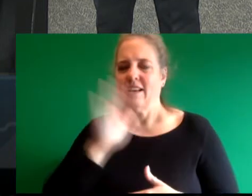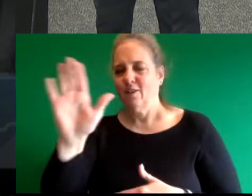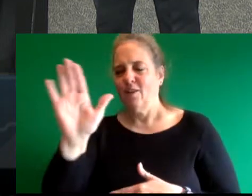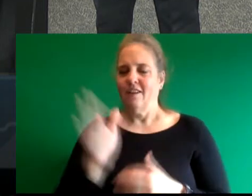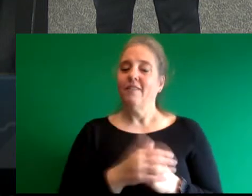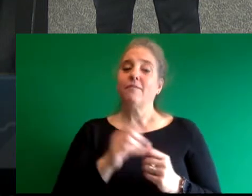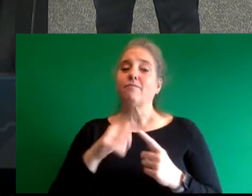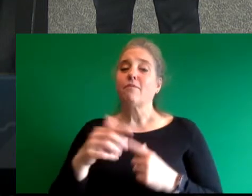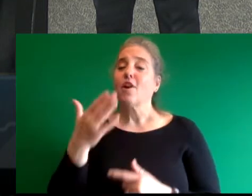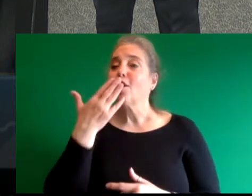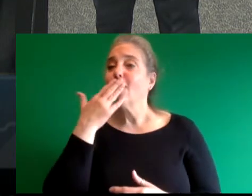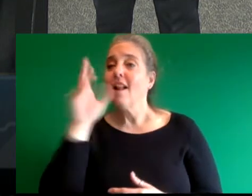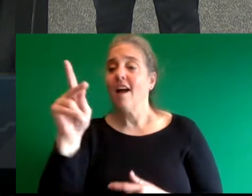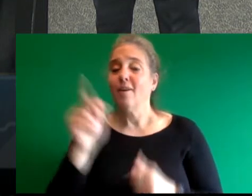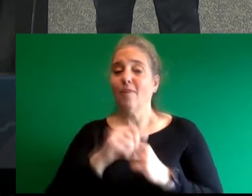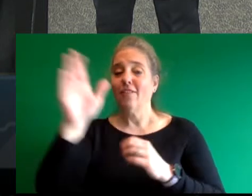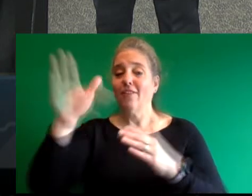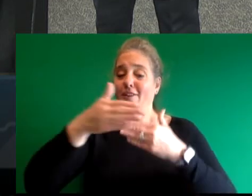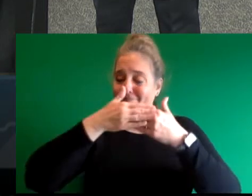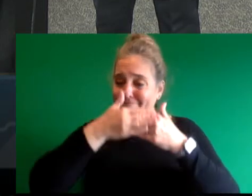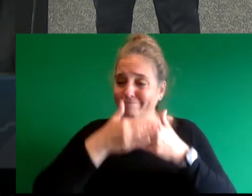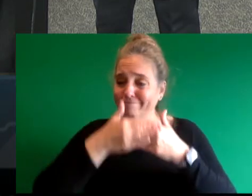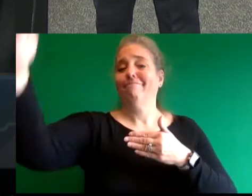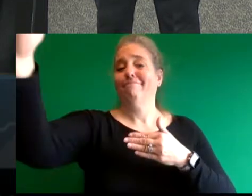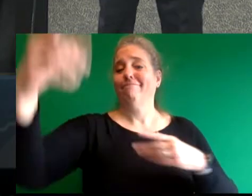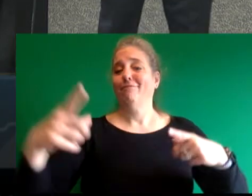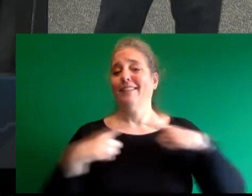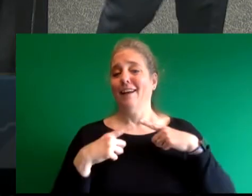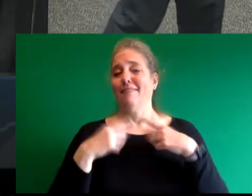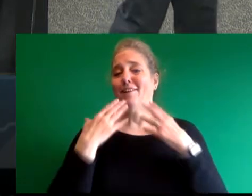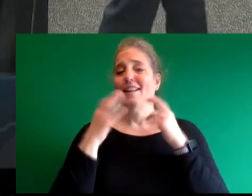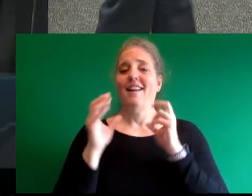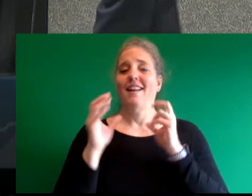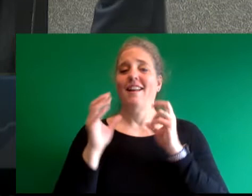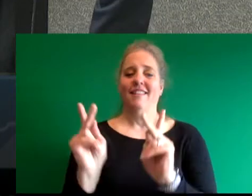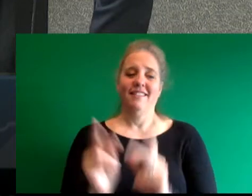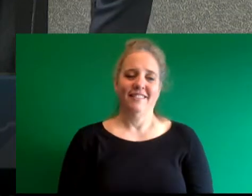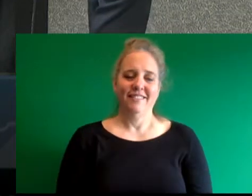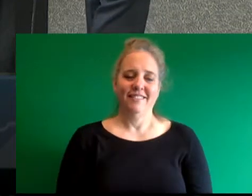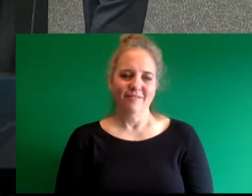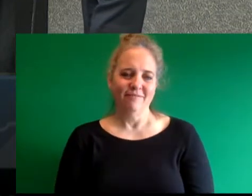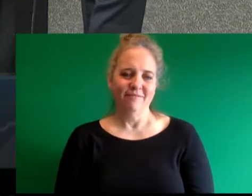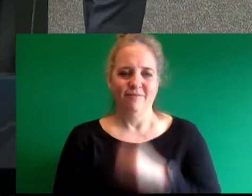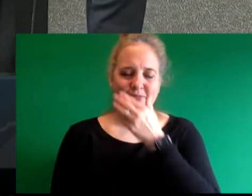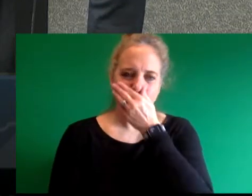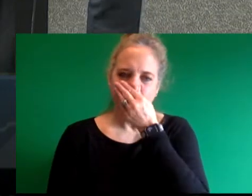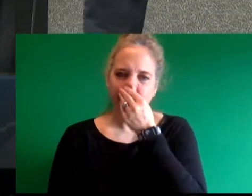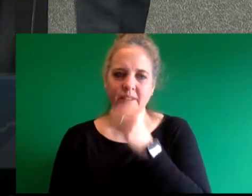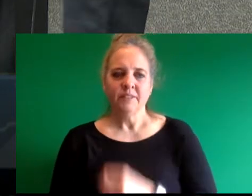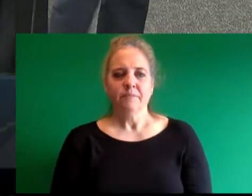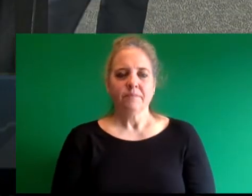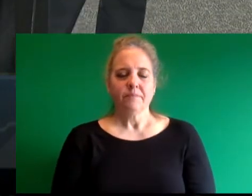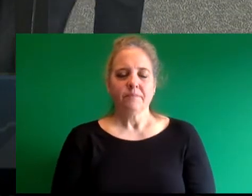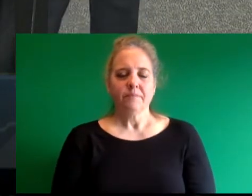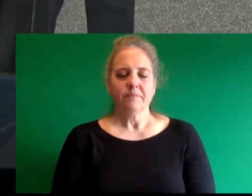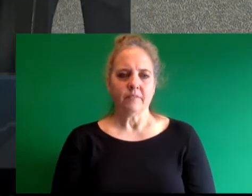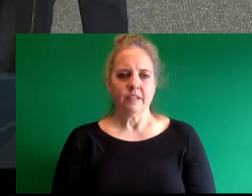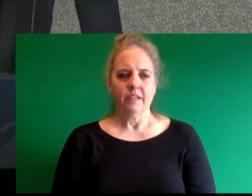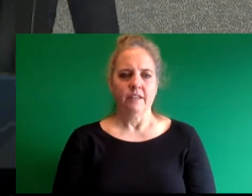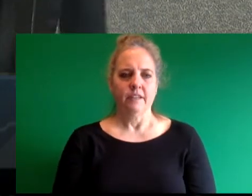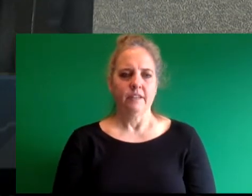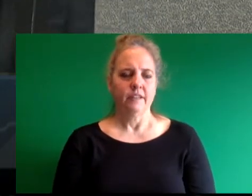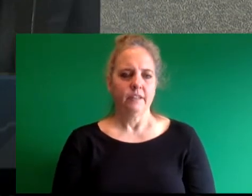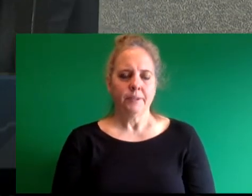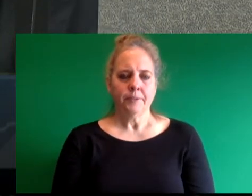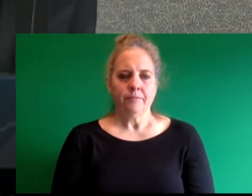refresh us on, who's your backup here? What's... He's actually right back here. Yeah, if we could... So this is...